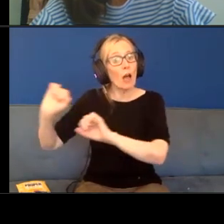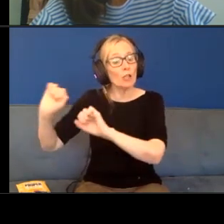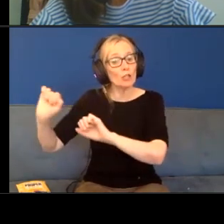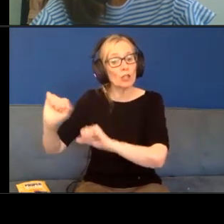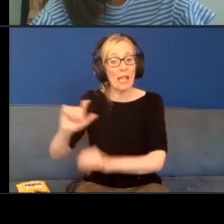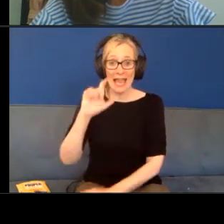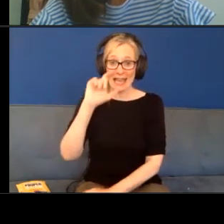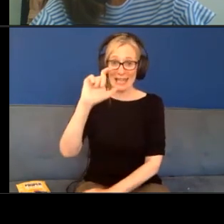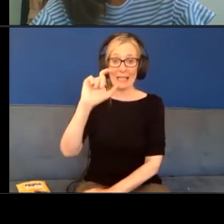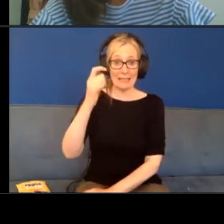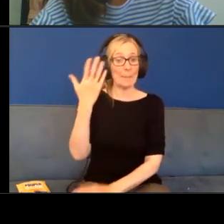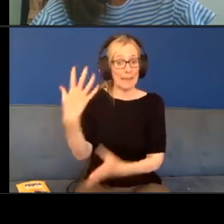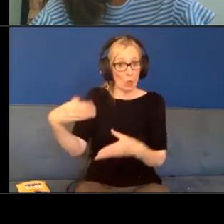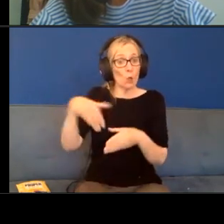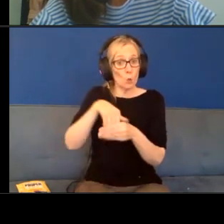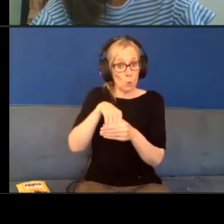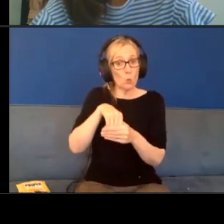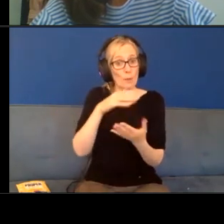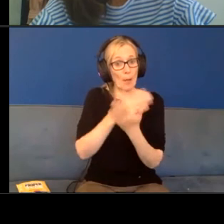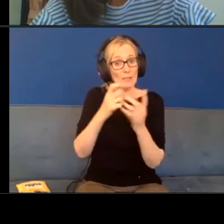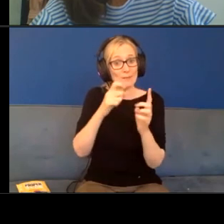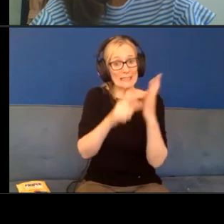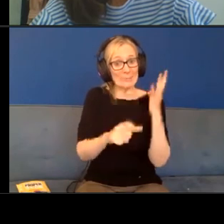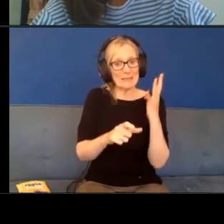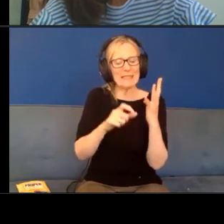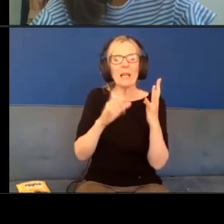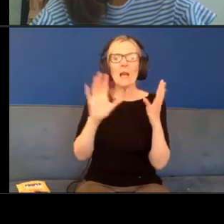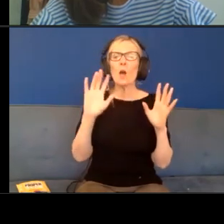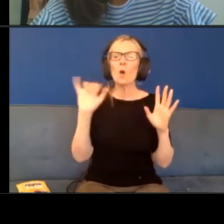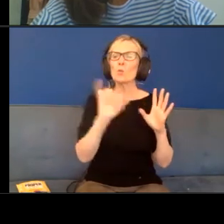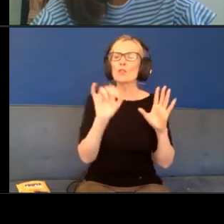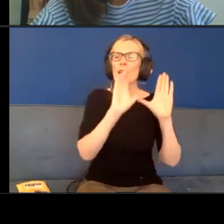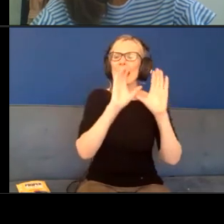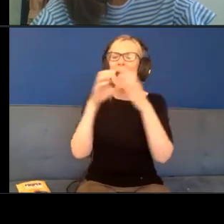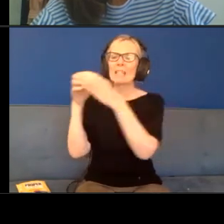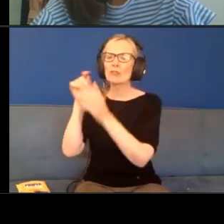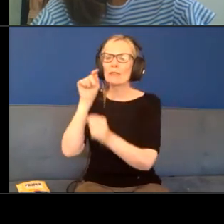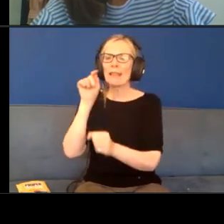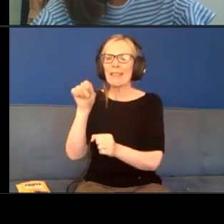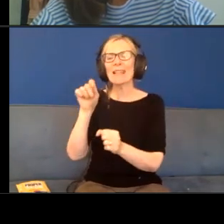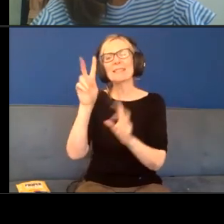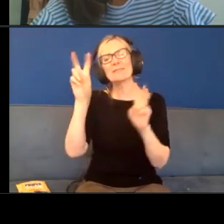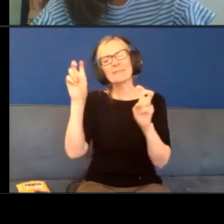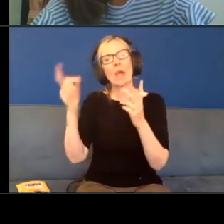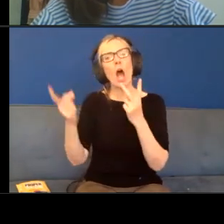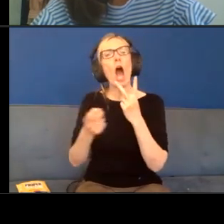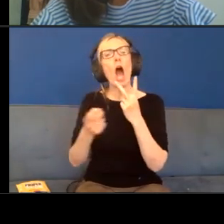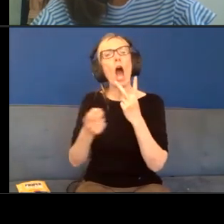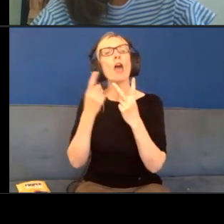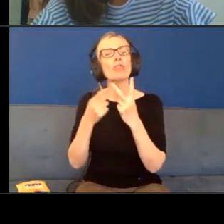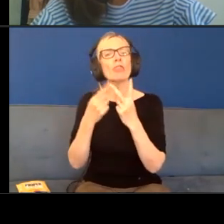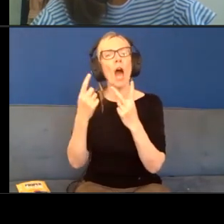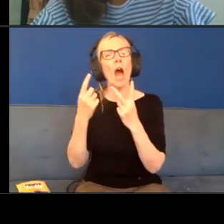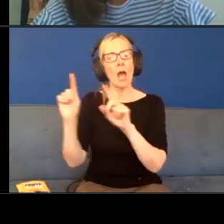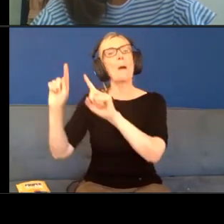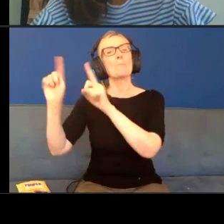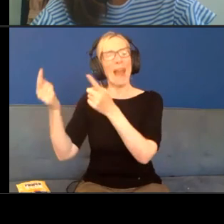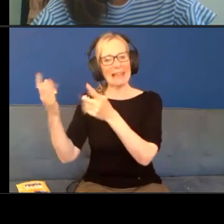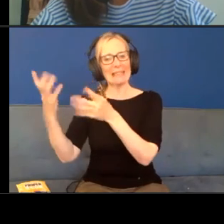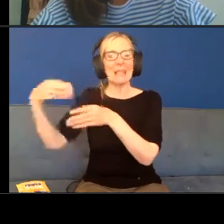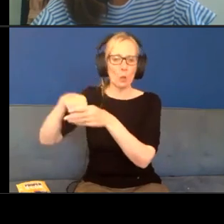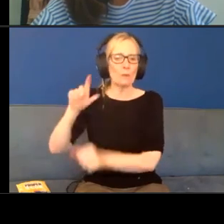was included. I believe the category in which cancer came under, though, was defined as other, and then in brackets, which includes